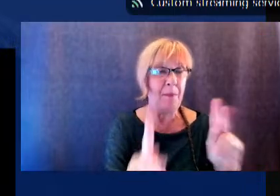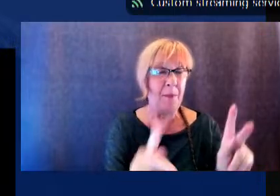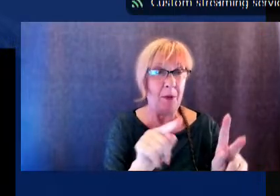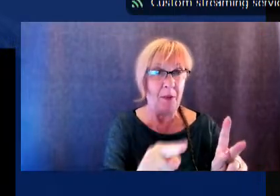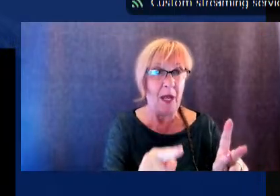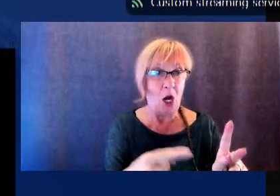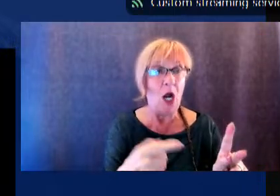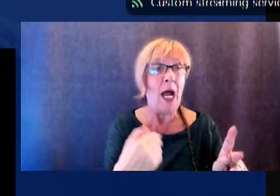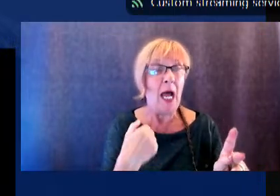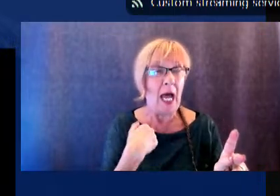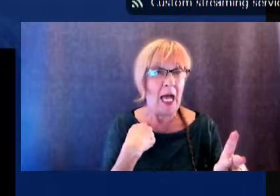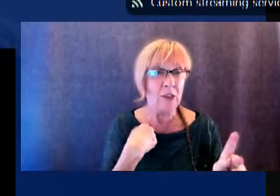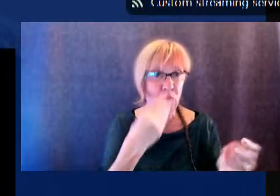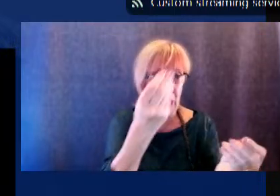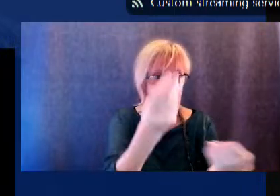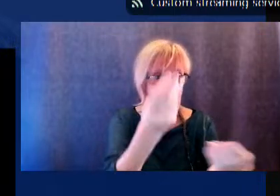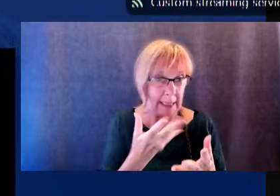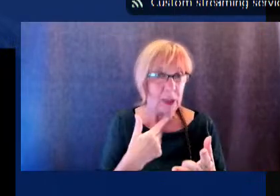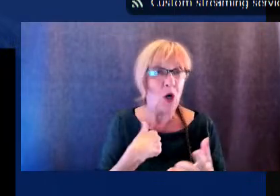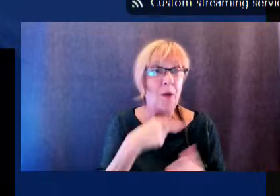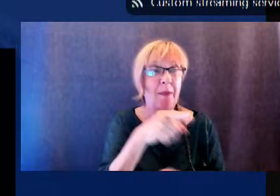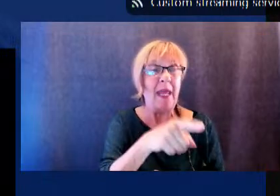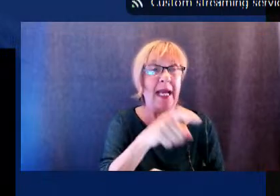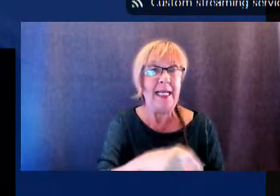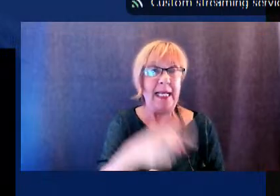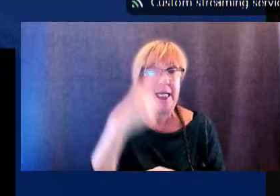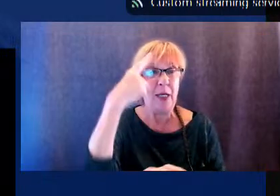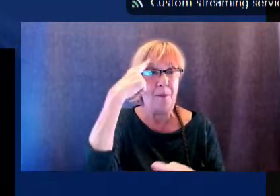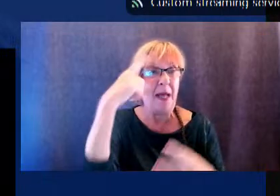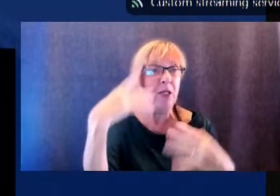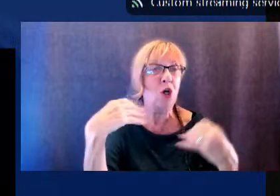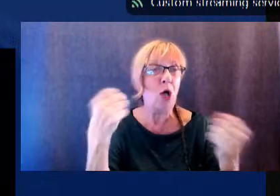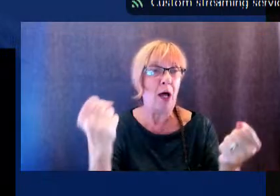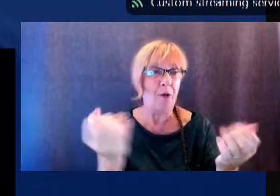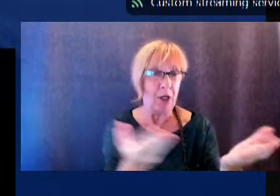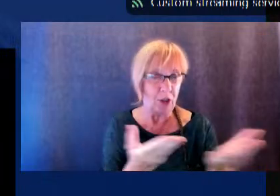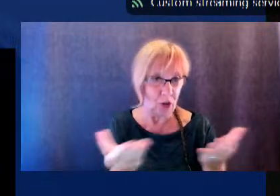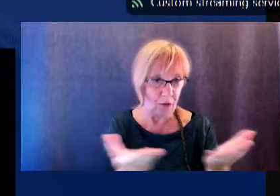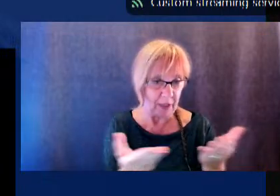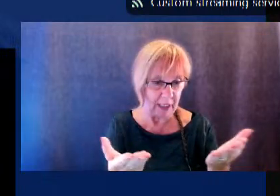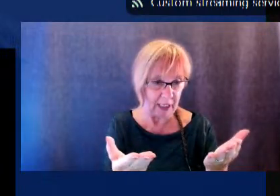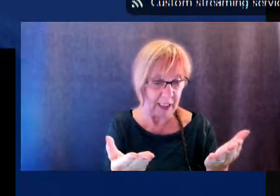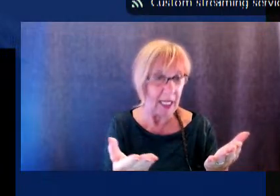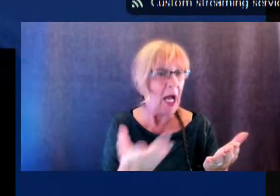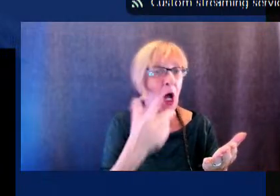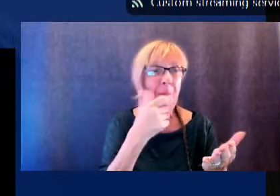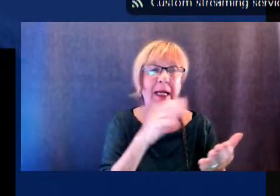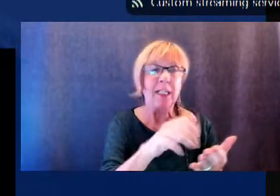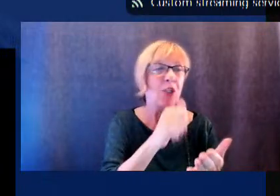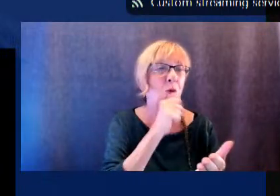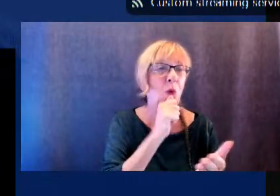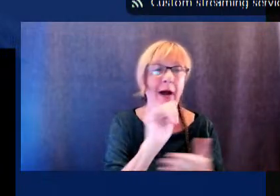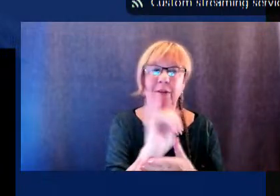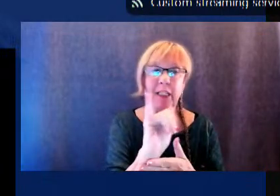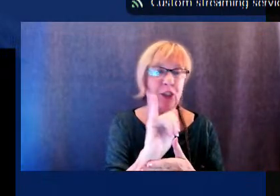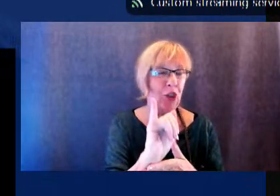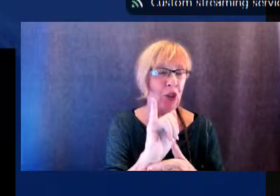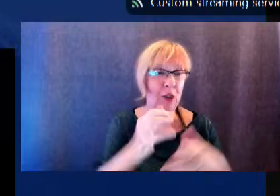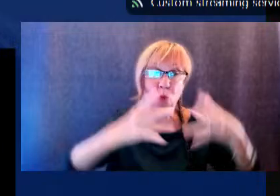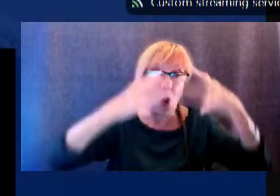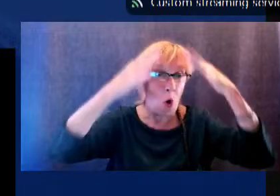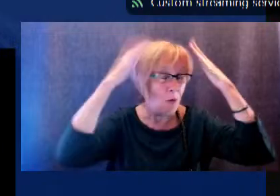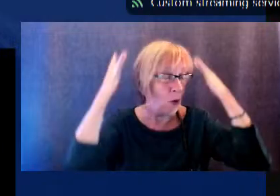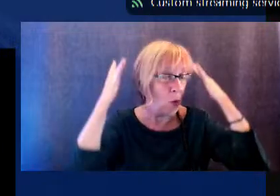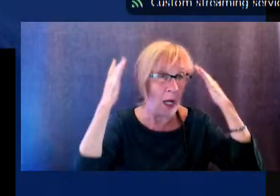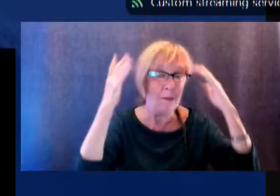we decided to set up bridge services while people waited to be able to access help through their usual channels. So I